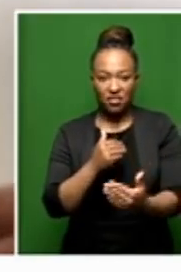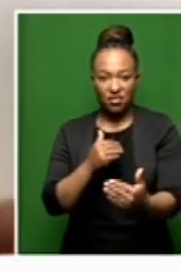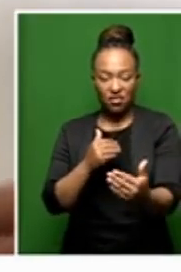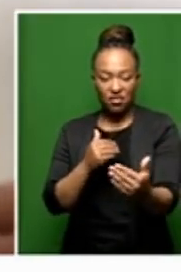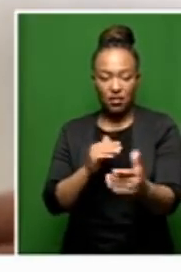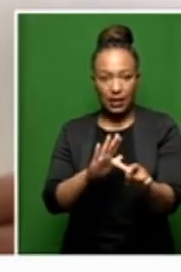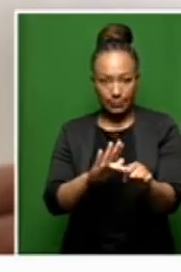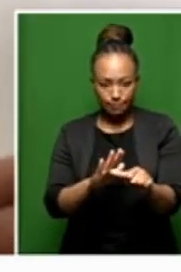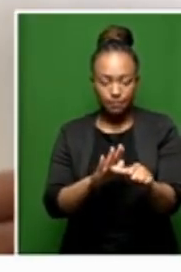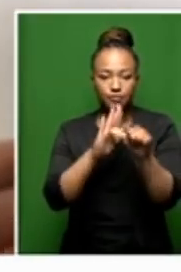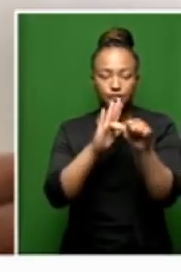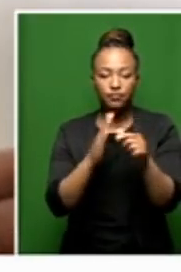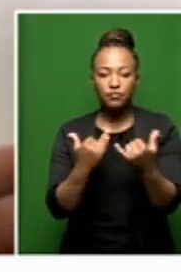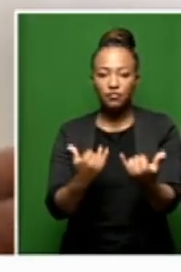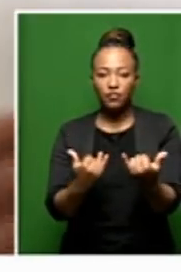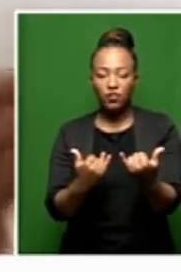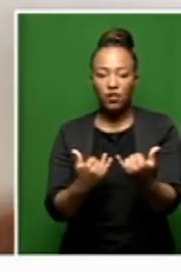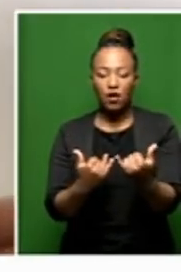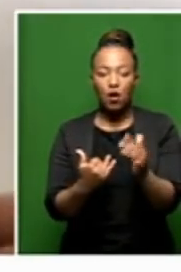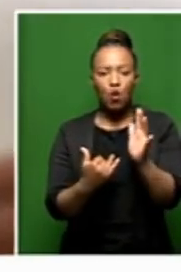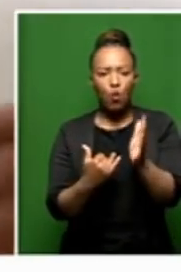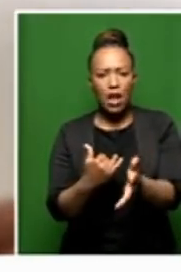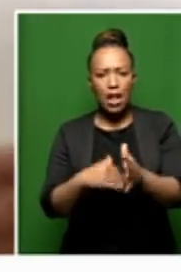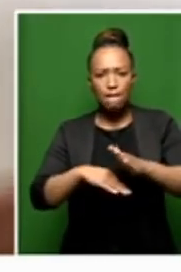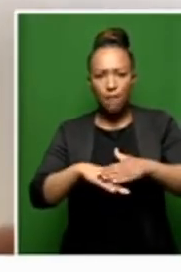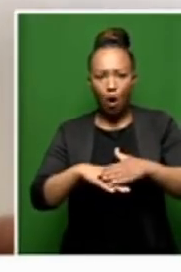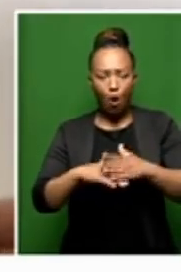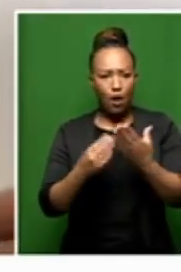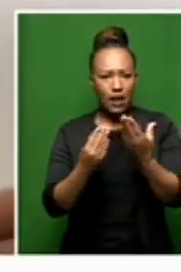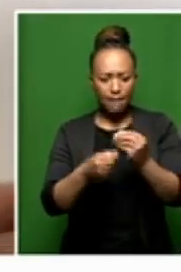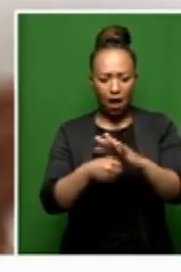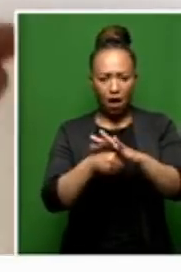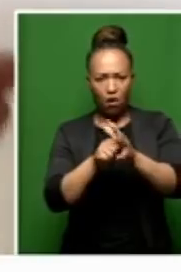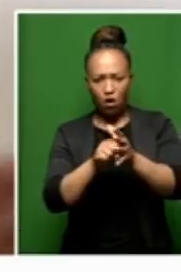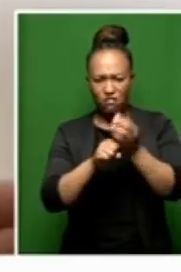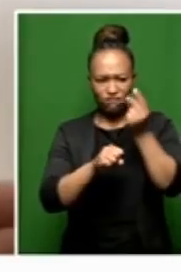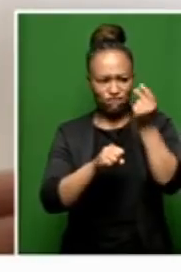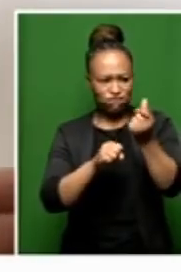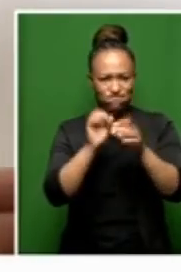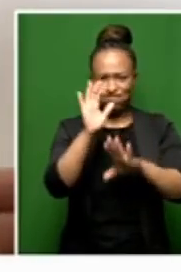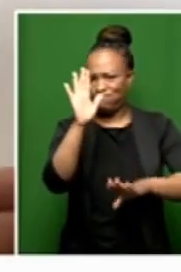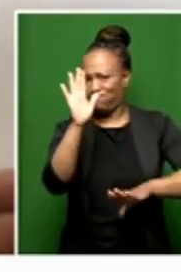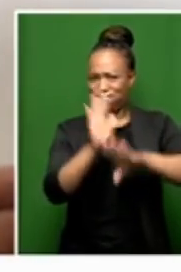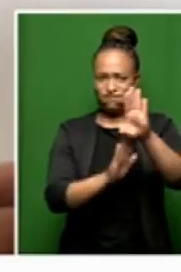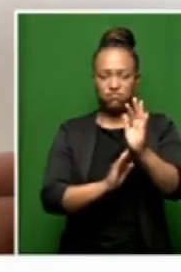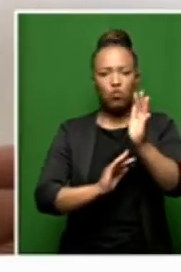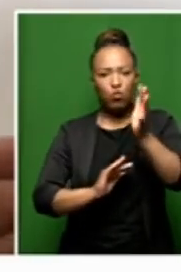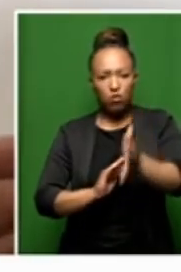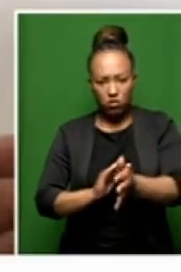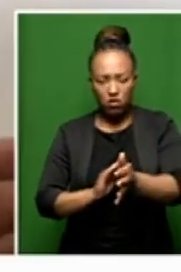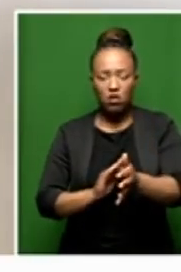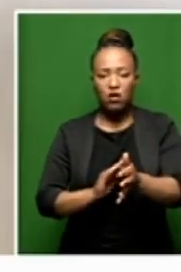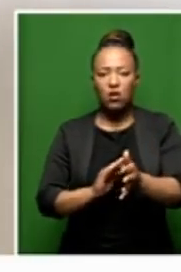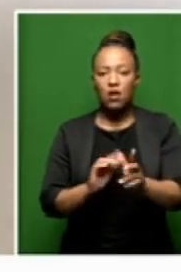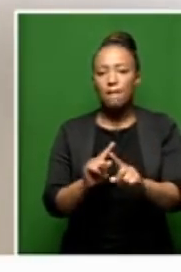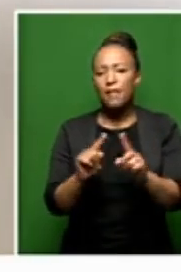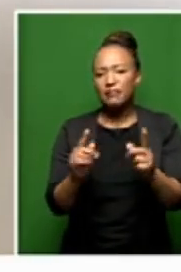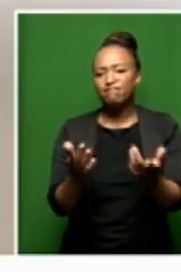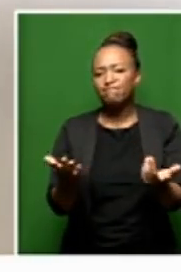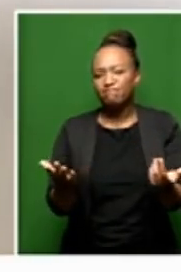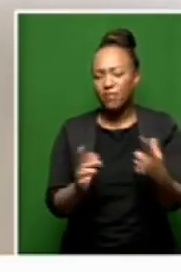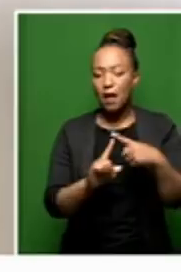crucial time, it's going to cause a rapid rise of infections, highly contagious variant. But there are also